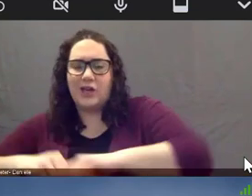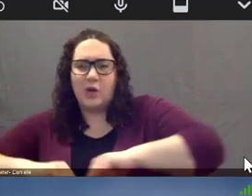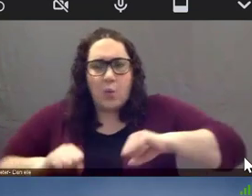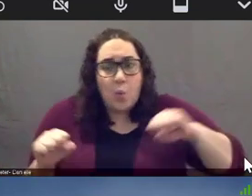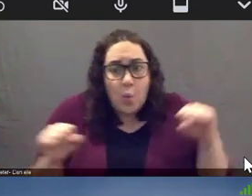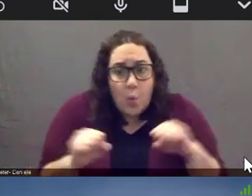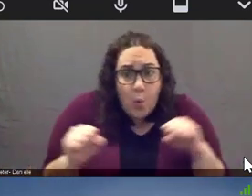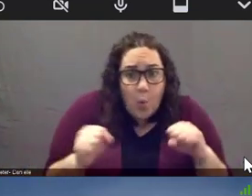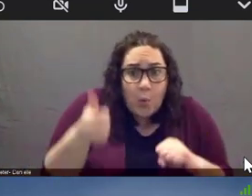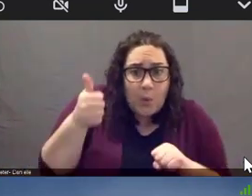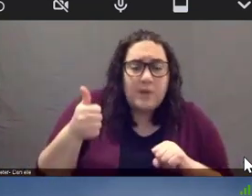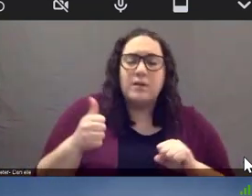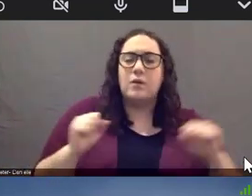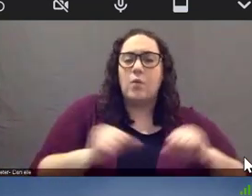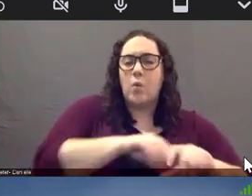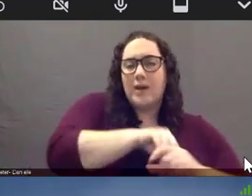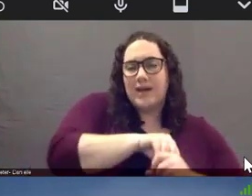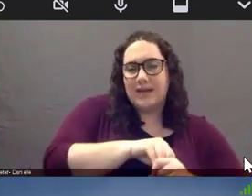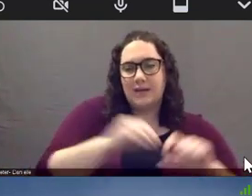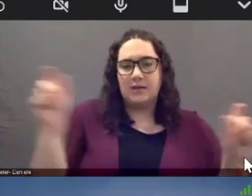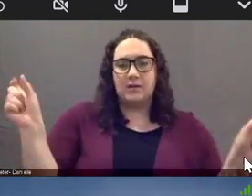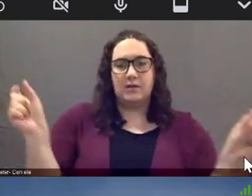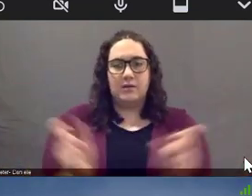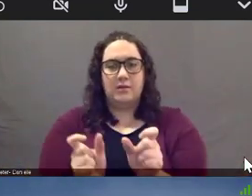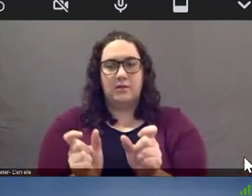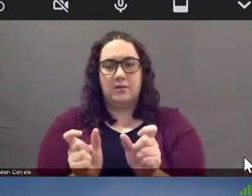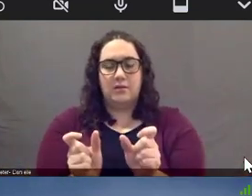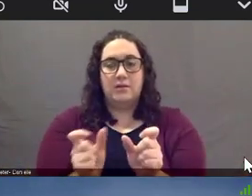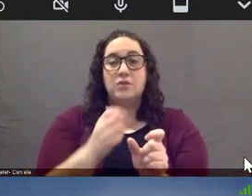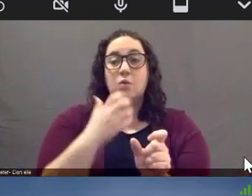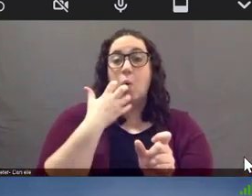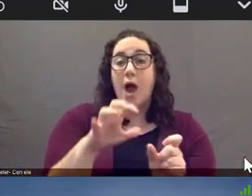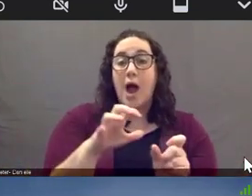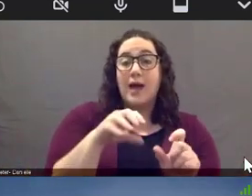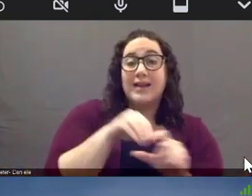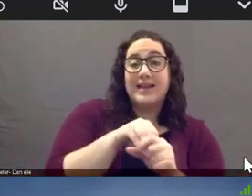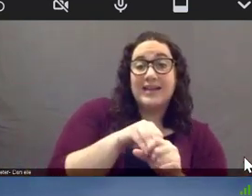So here our delta T is hot inlet minus cold inlet.